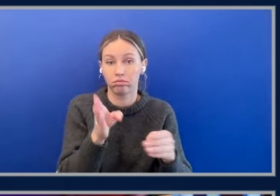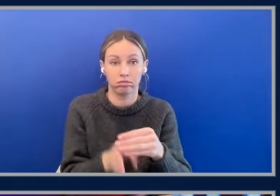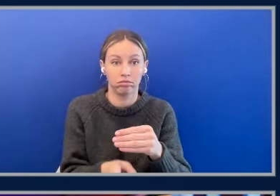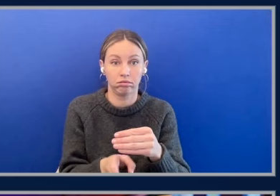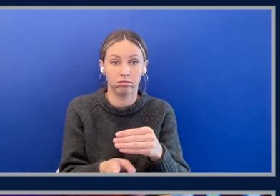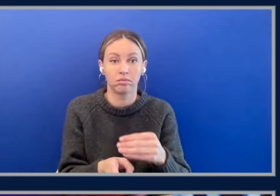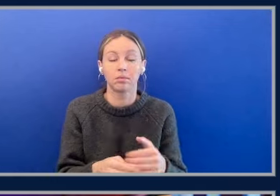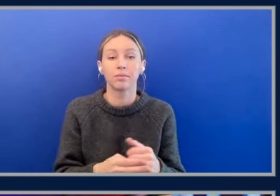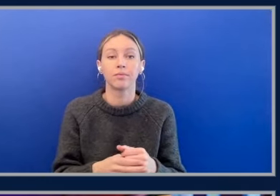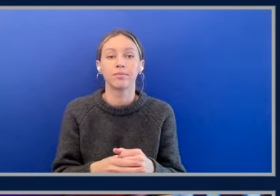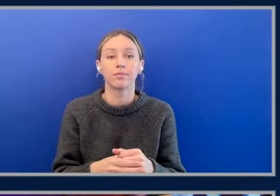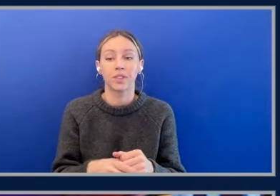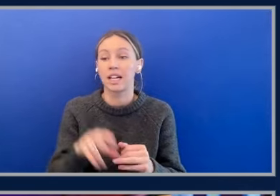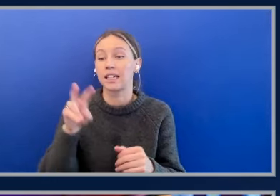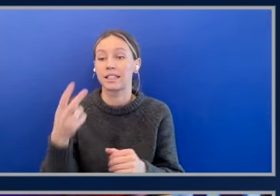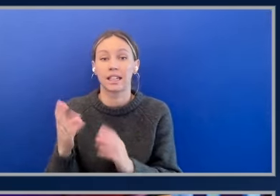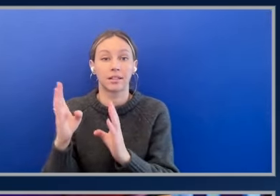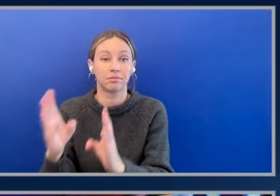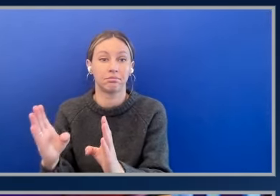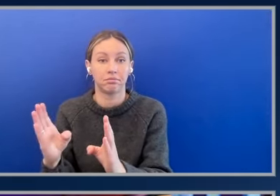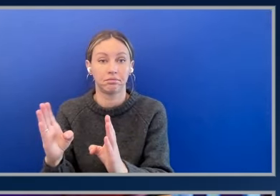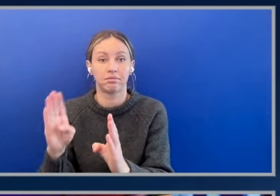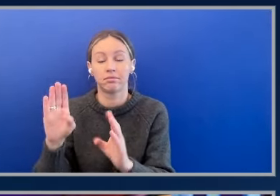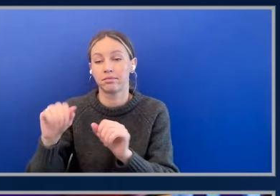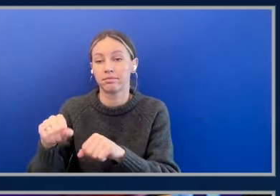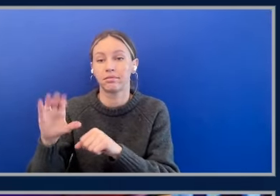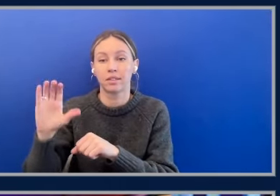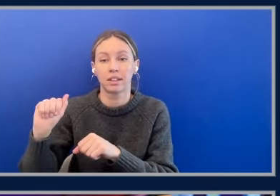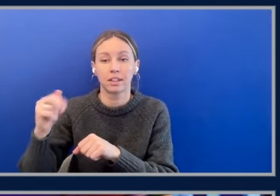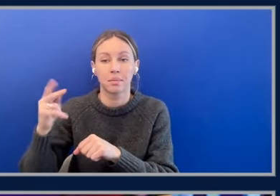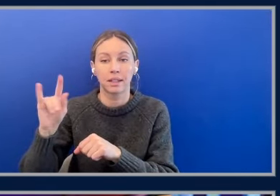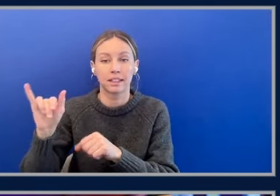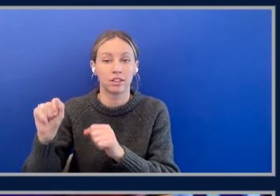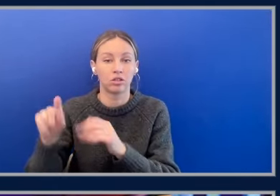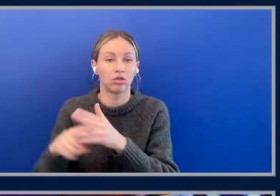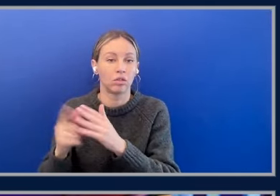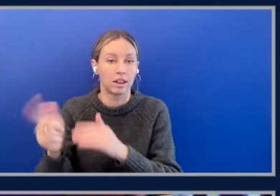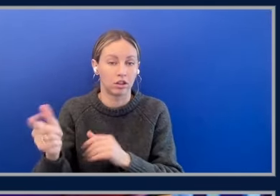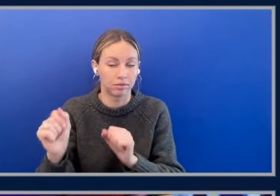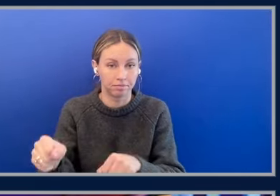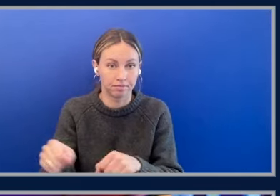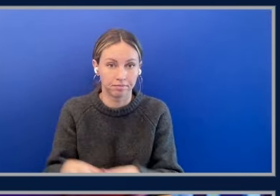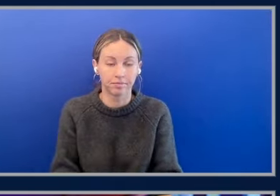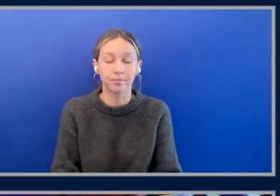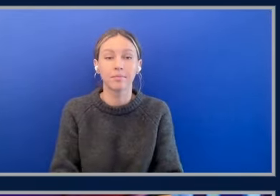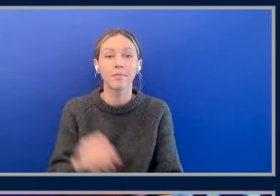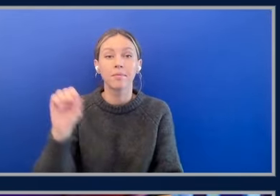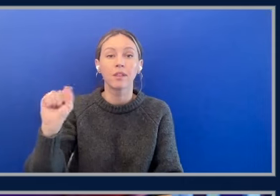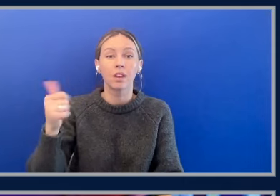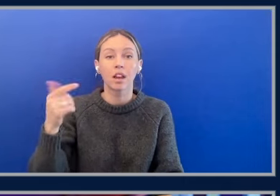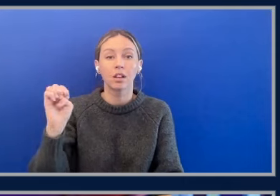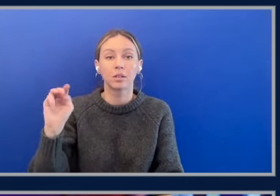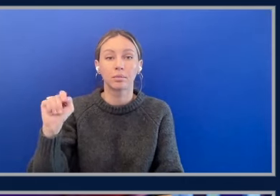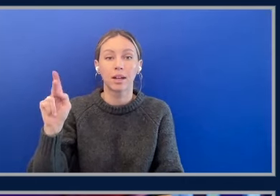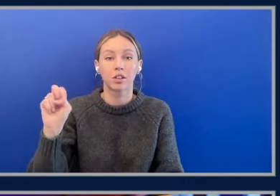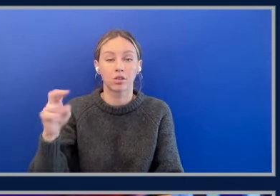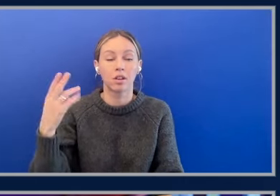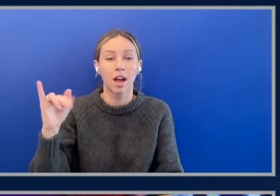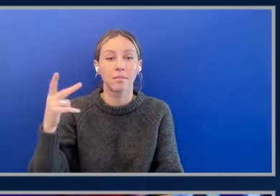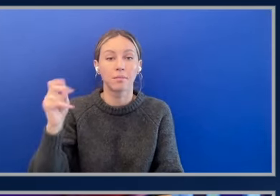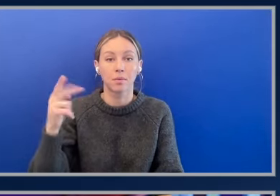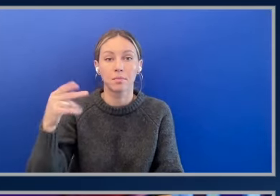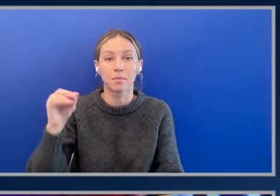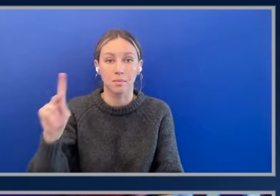the second block of capacity can start later on. What will happen is that SageMaker HyperPod will automatically